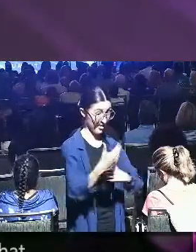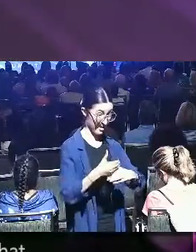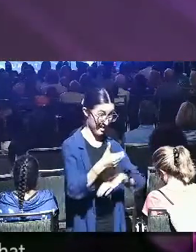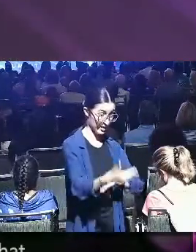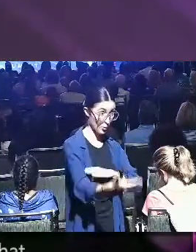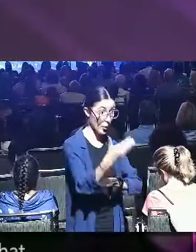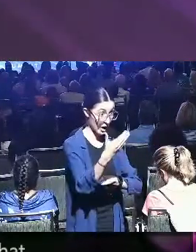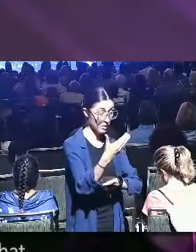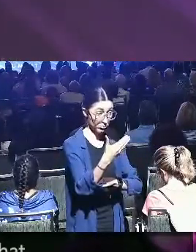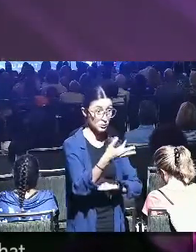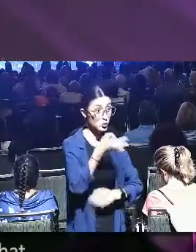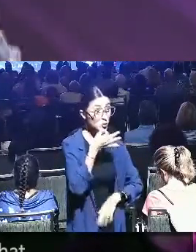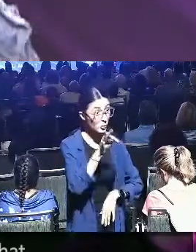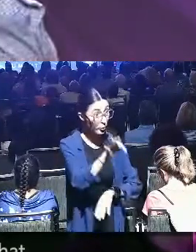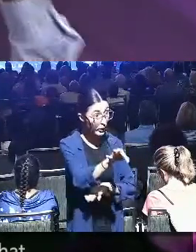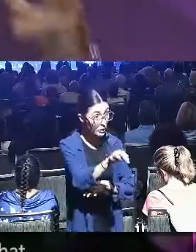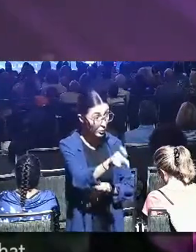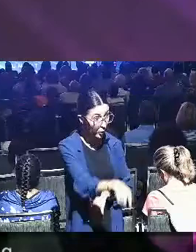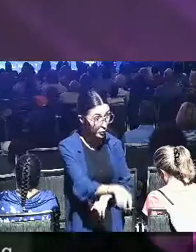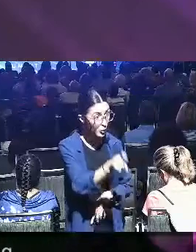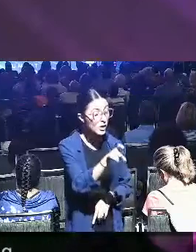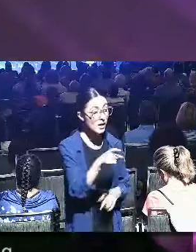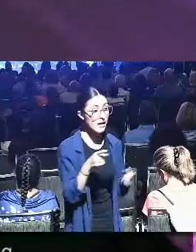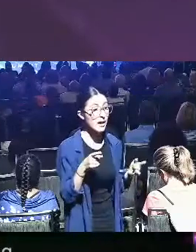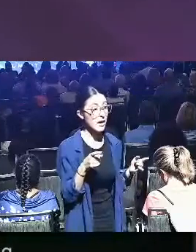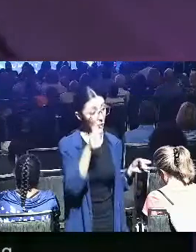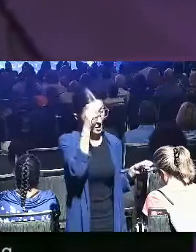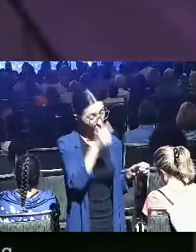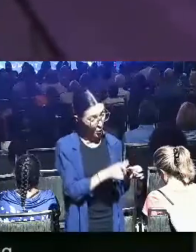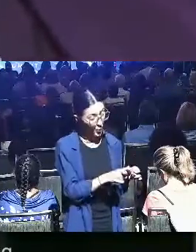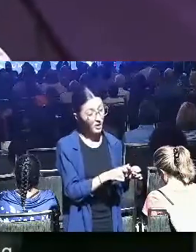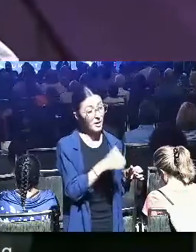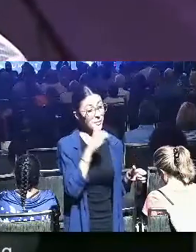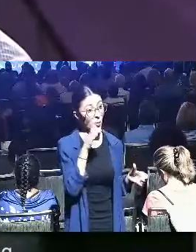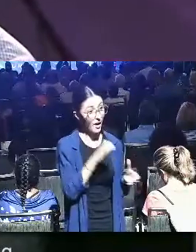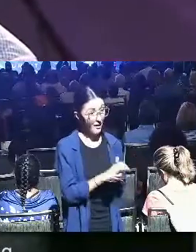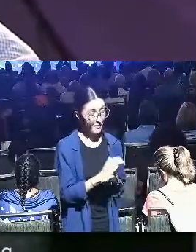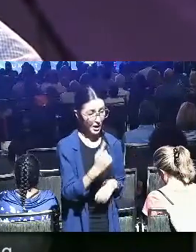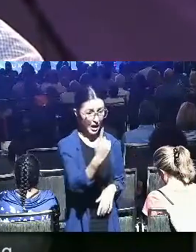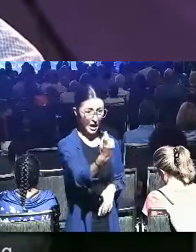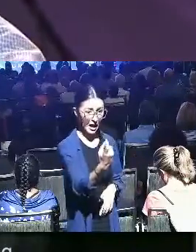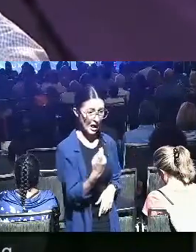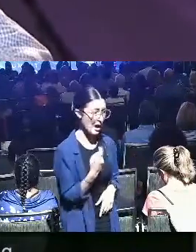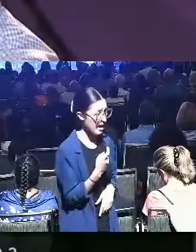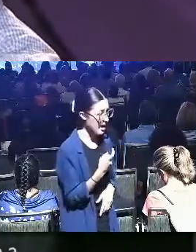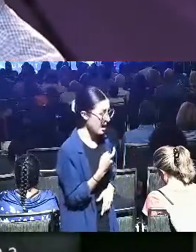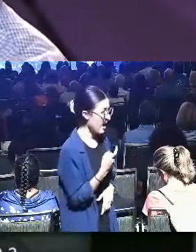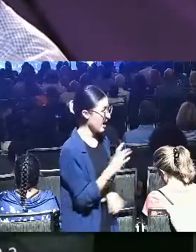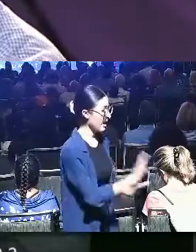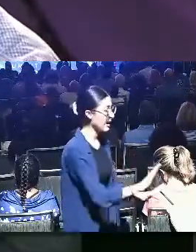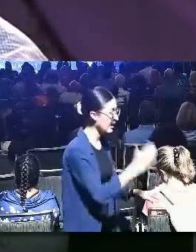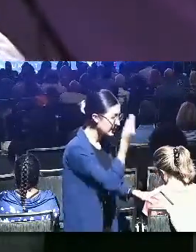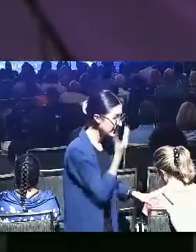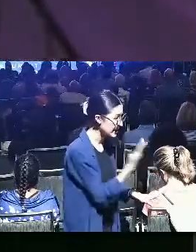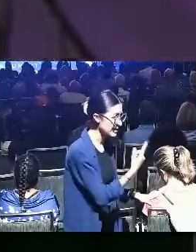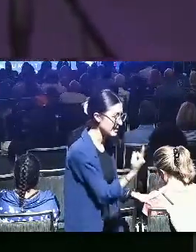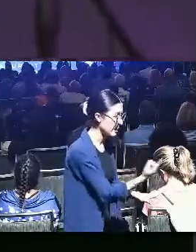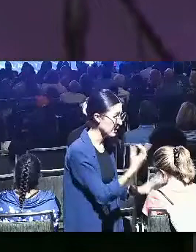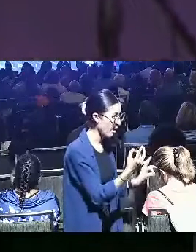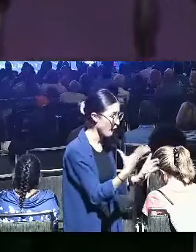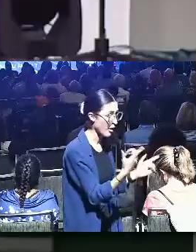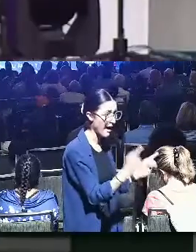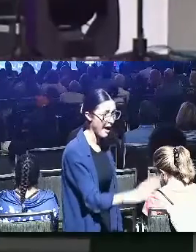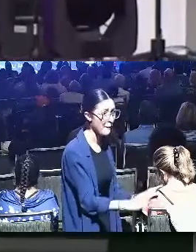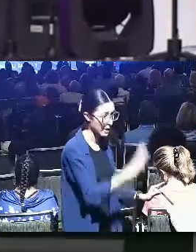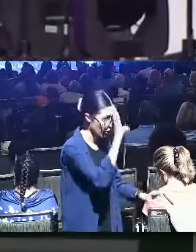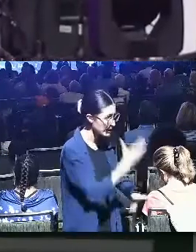stairs saying something happened to Stephen and she's starting to burst into a panic. And we didn't know what was gonna happen, but as the word